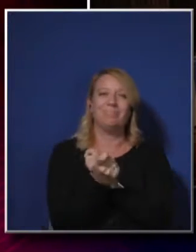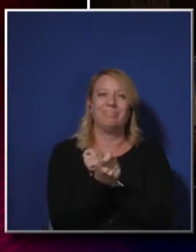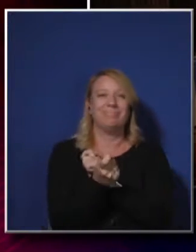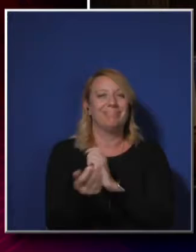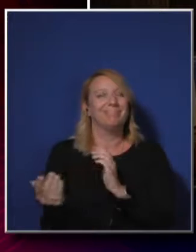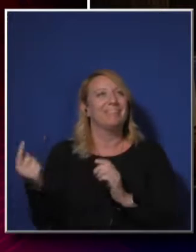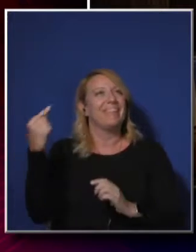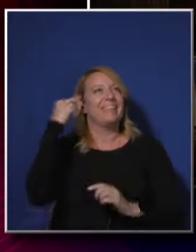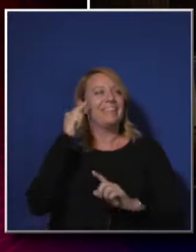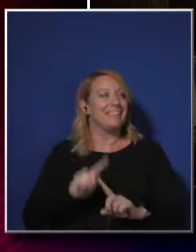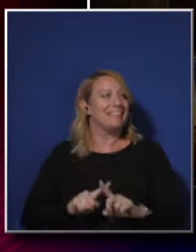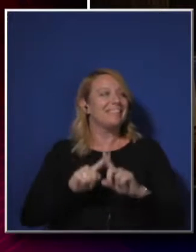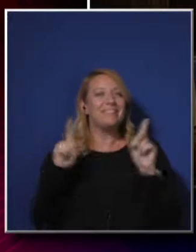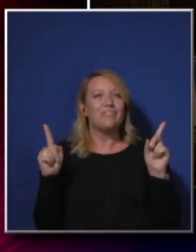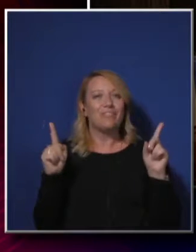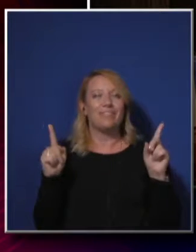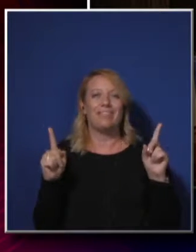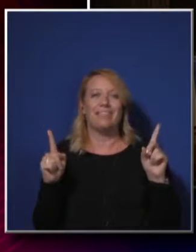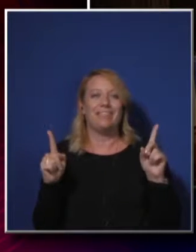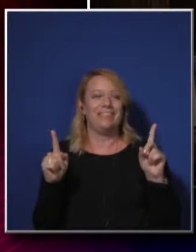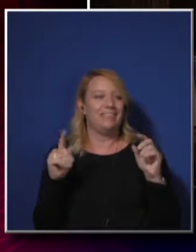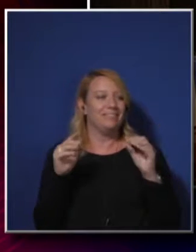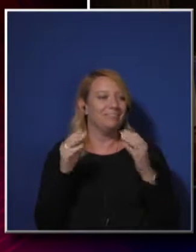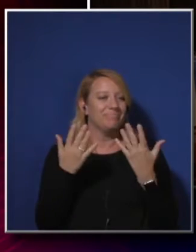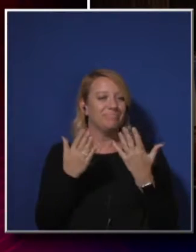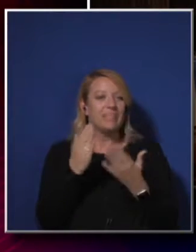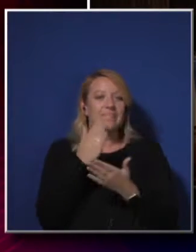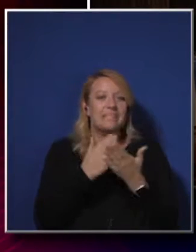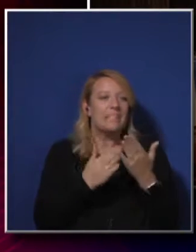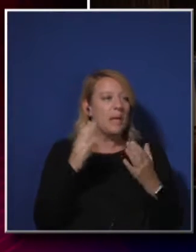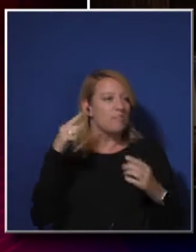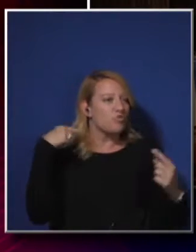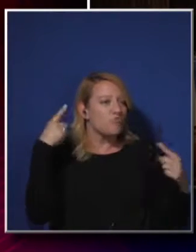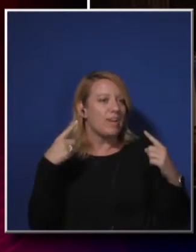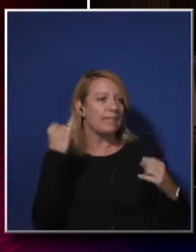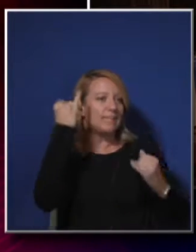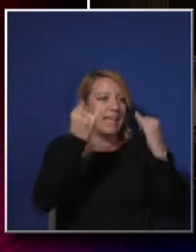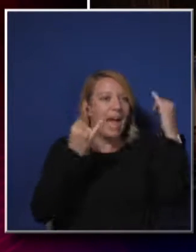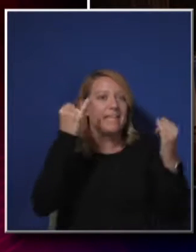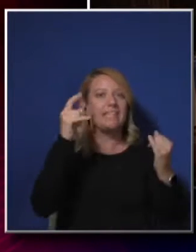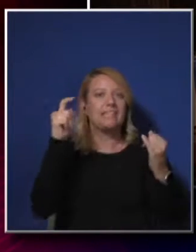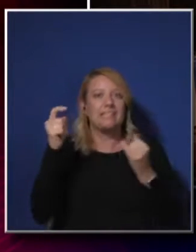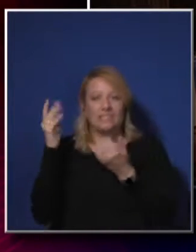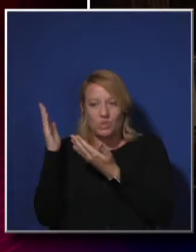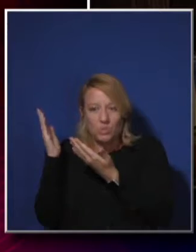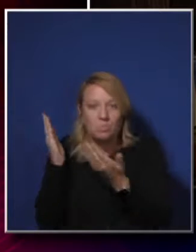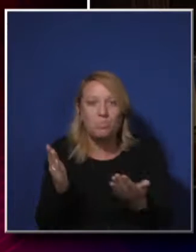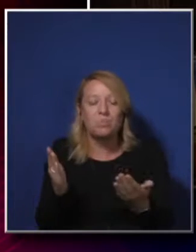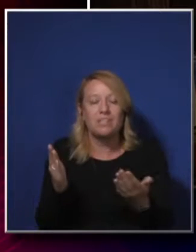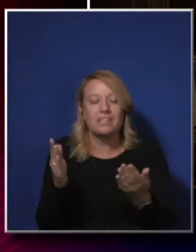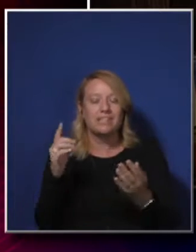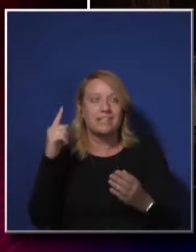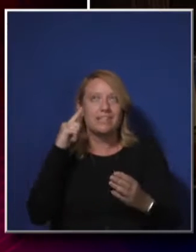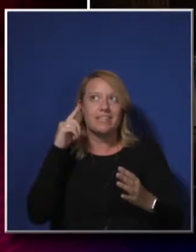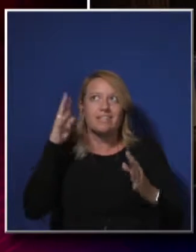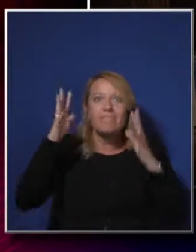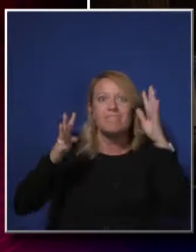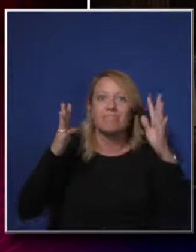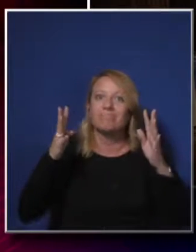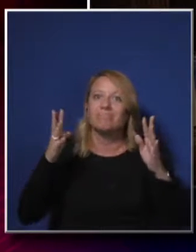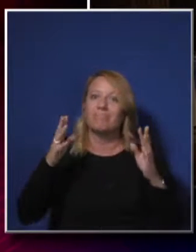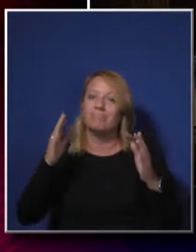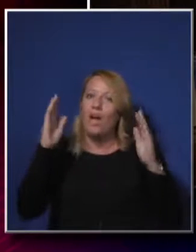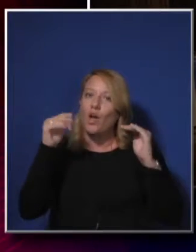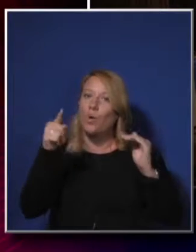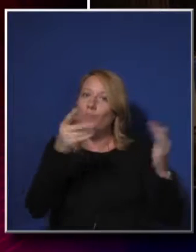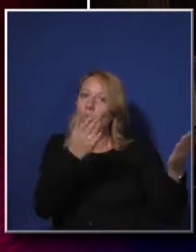crazy, get very, very specific into some crazy ideas. And I hope that's what you're going to bring back to this board, because I think we're ready for that. It's